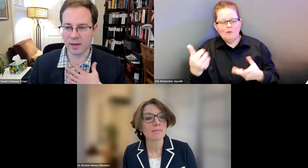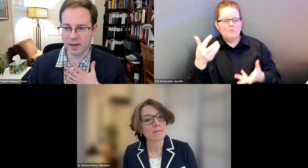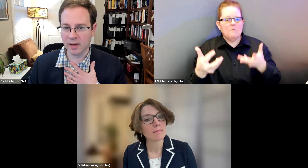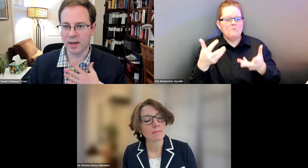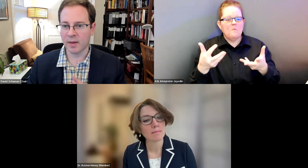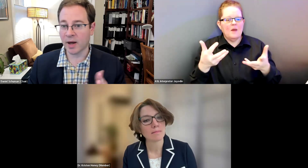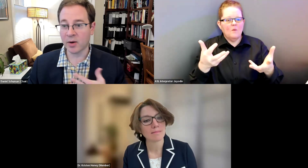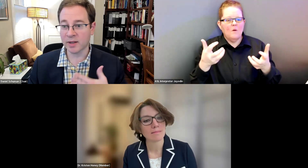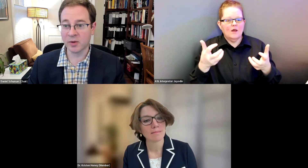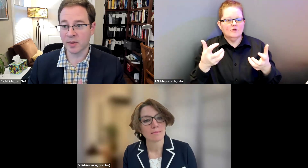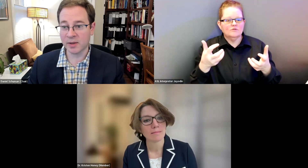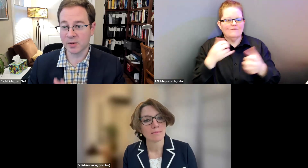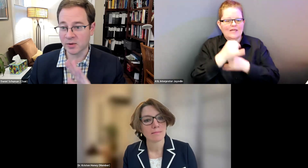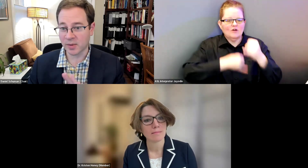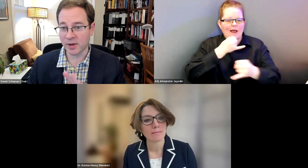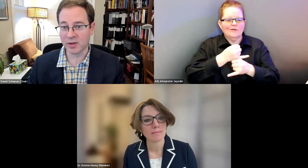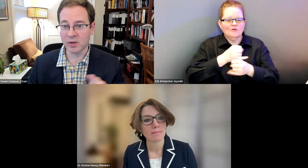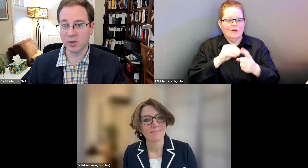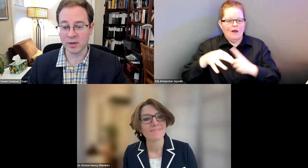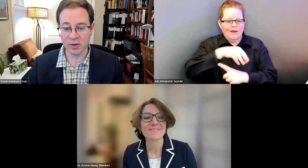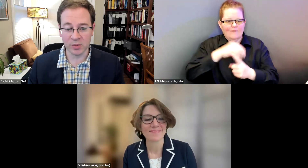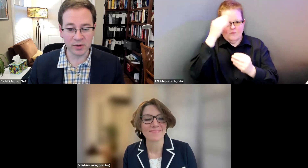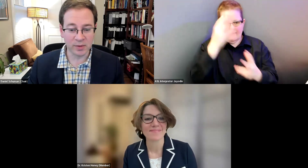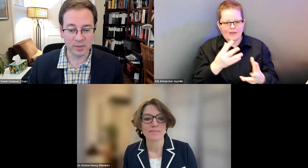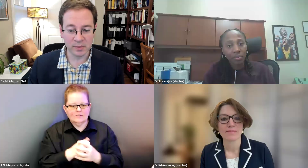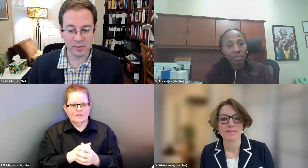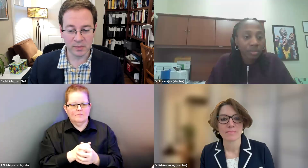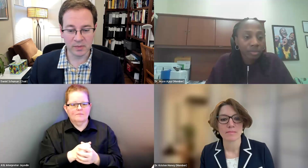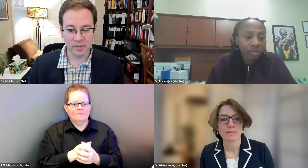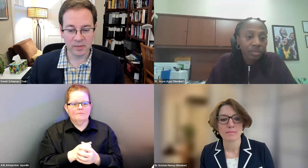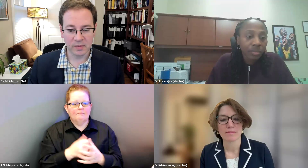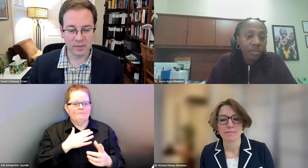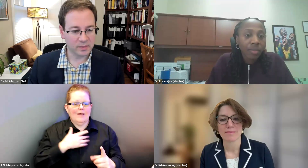But my goal is not to respond to each person, so I apologize. Joyce, you're up, please.